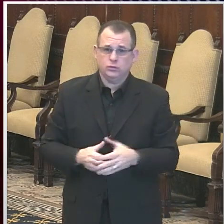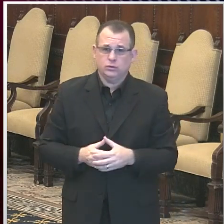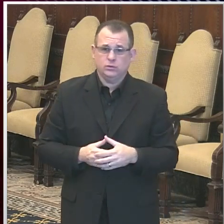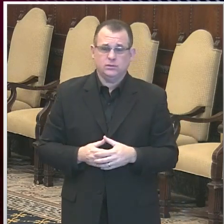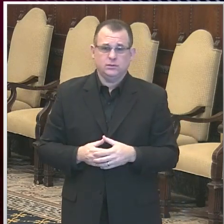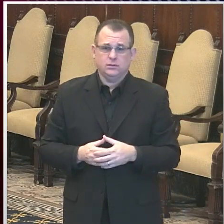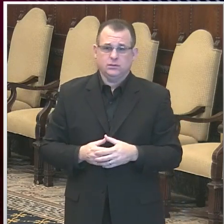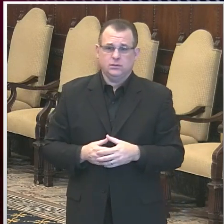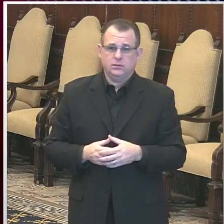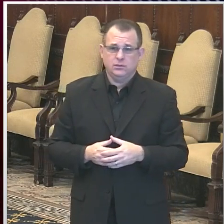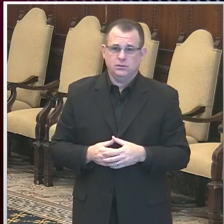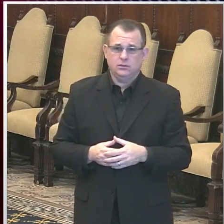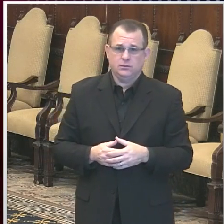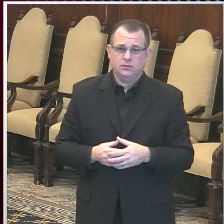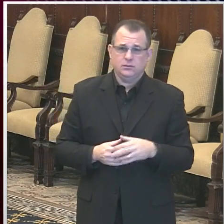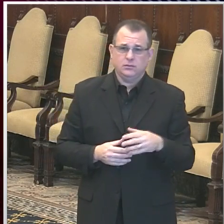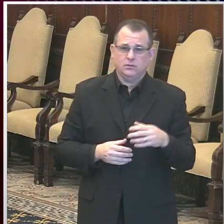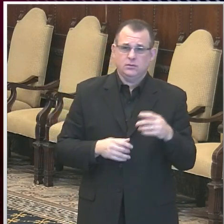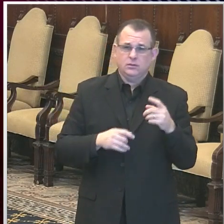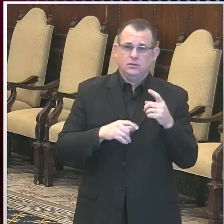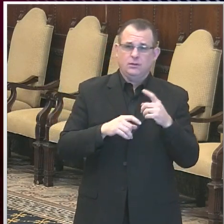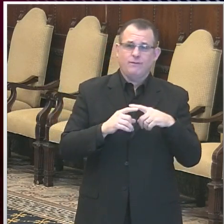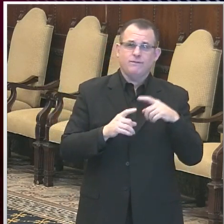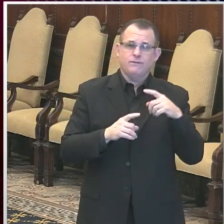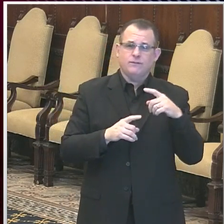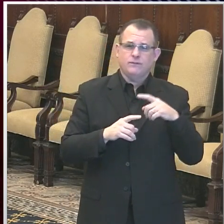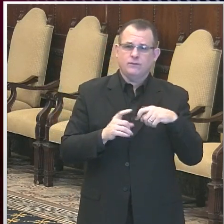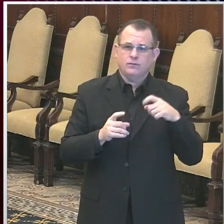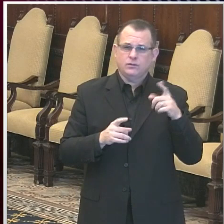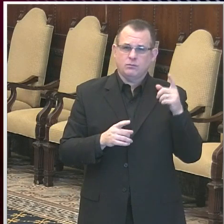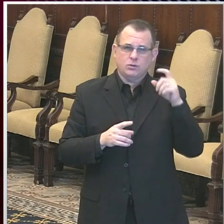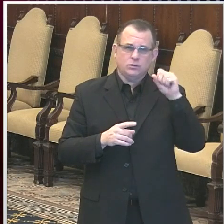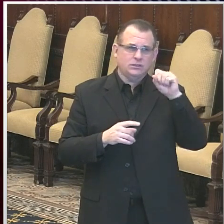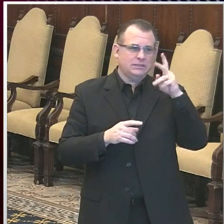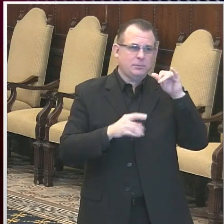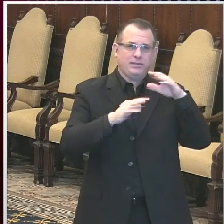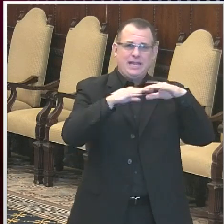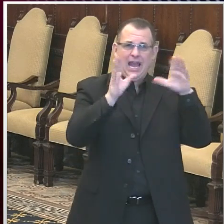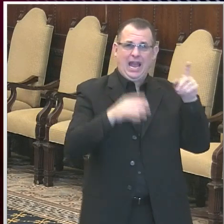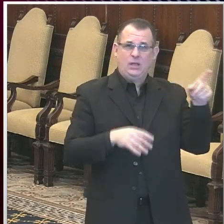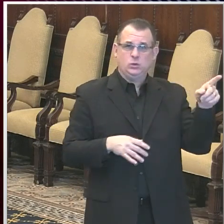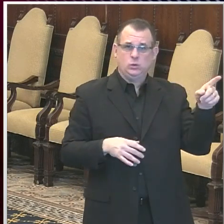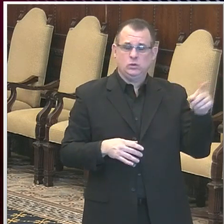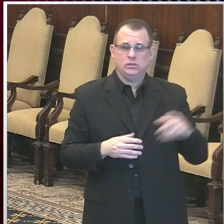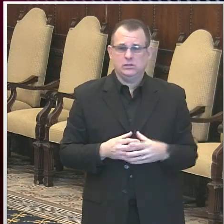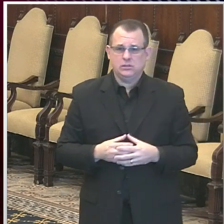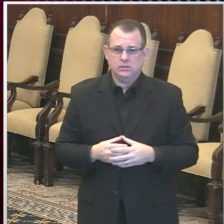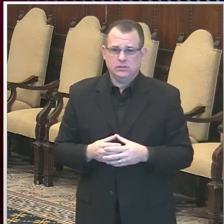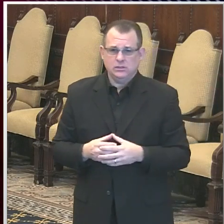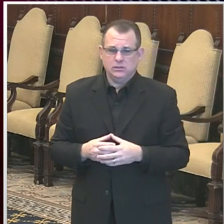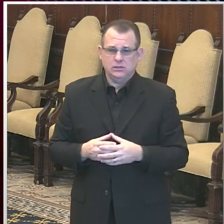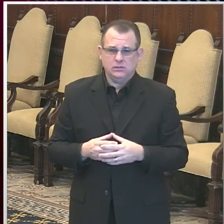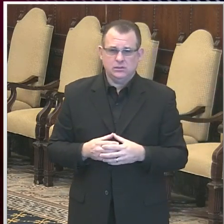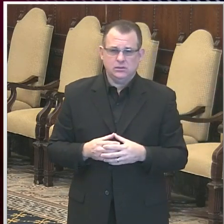order those from, medical supply houses, I imagine. We've ordered, I remember for one of them, we ordered 10,000 and we got 500. So